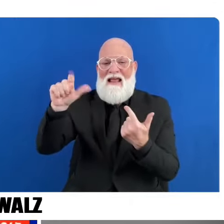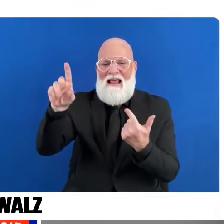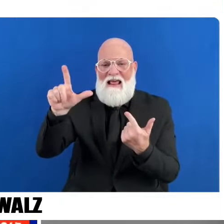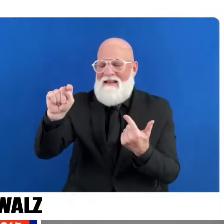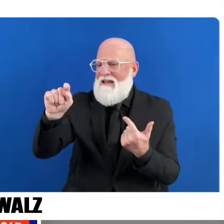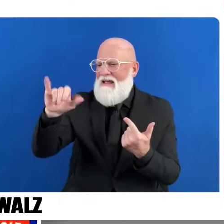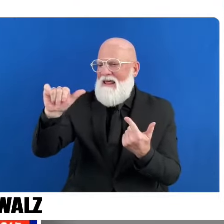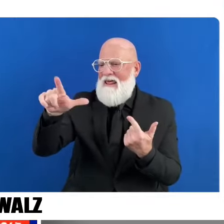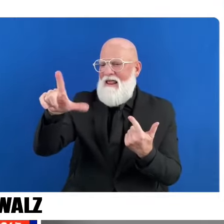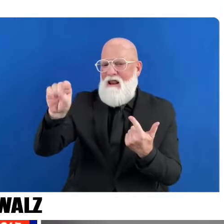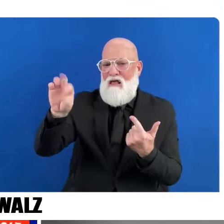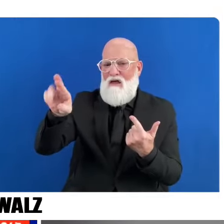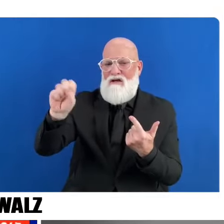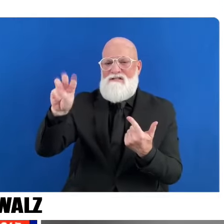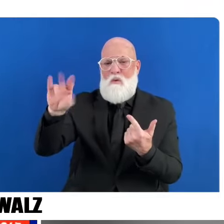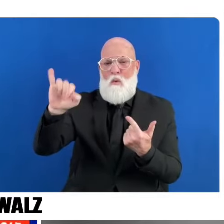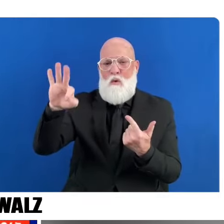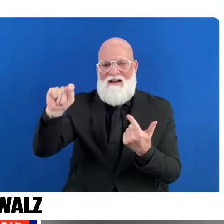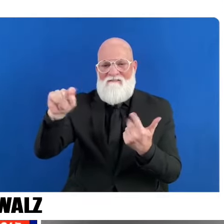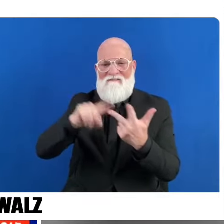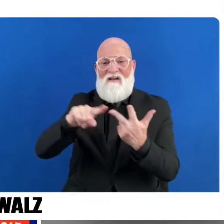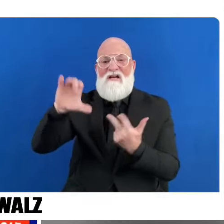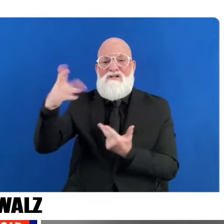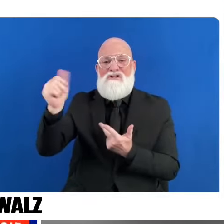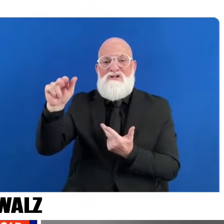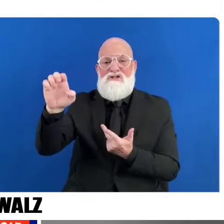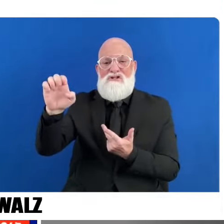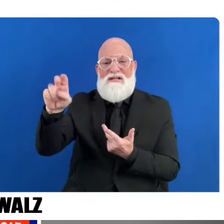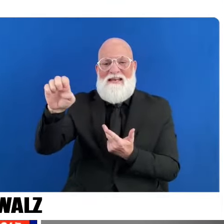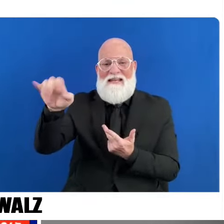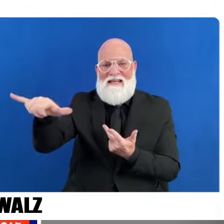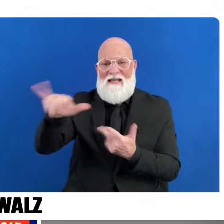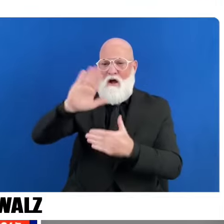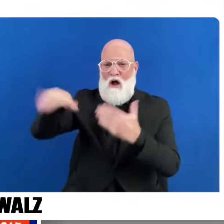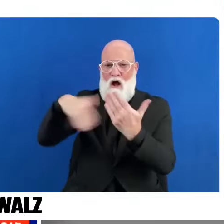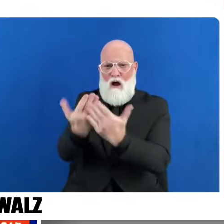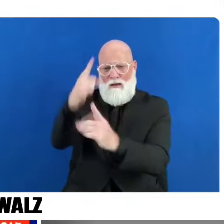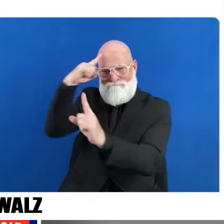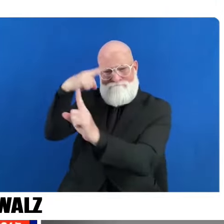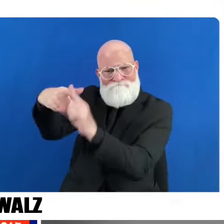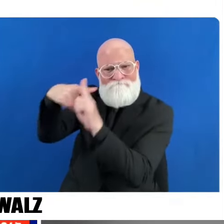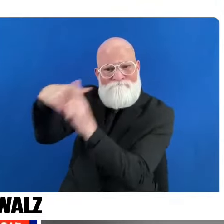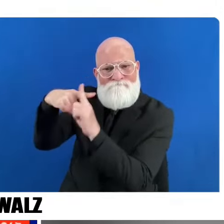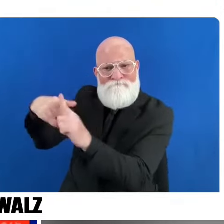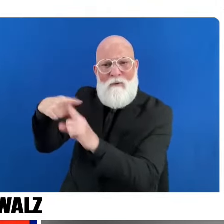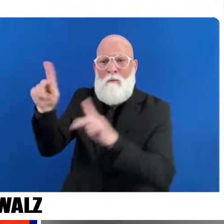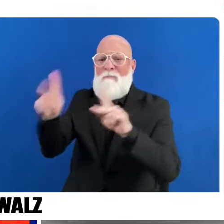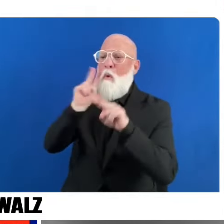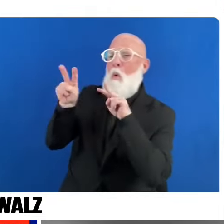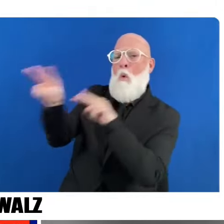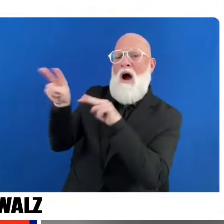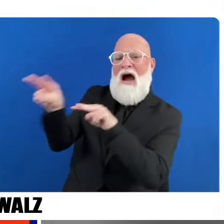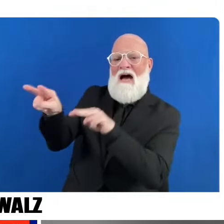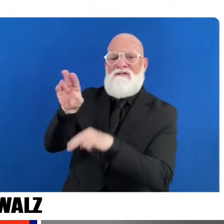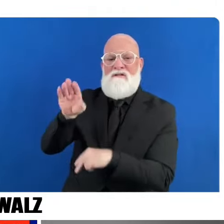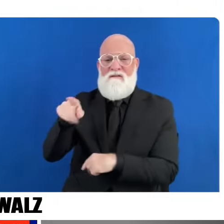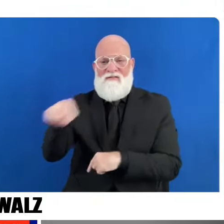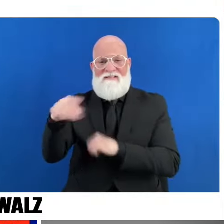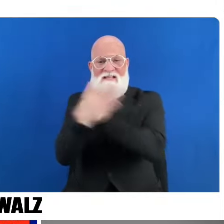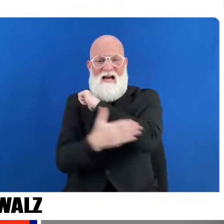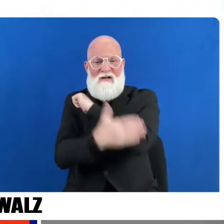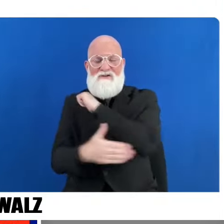truly optimistic people. They believe in a positive future of this country and one where our politics can be better than it is.